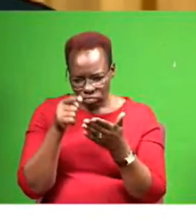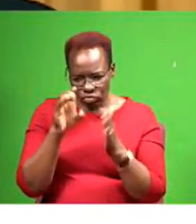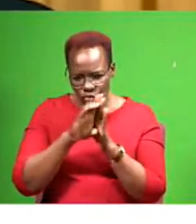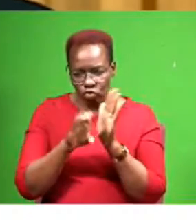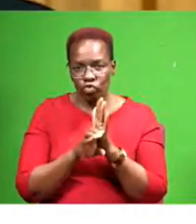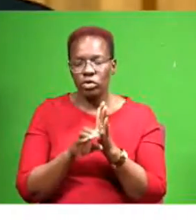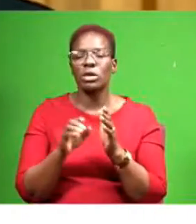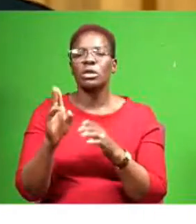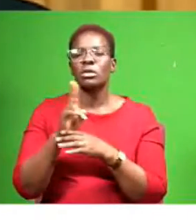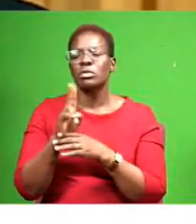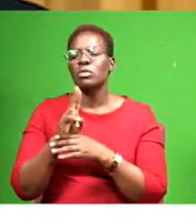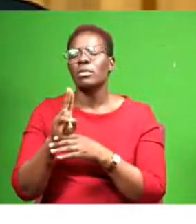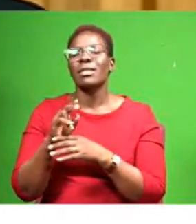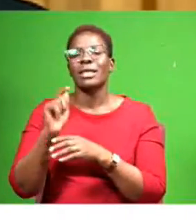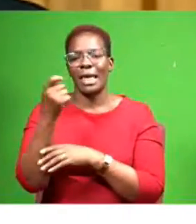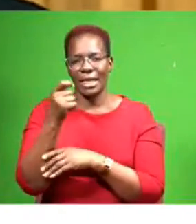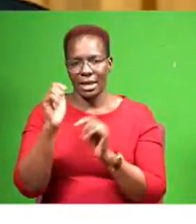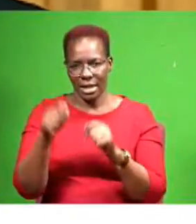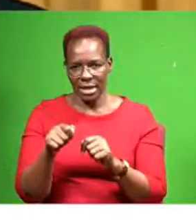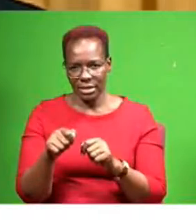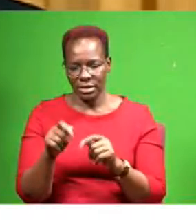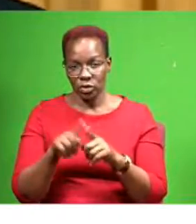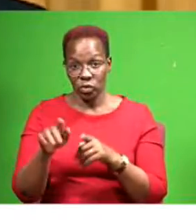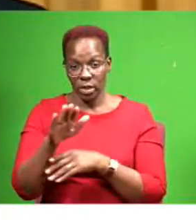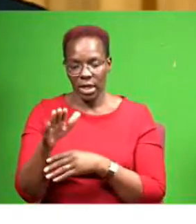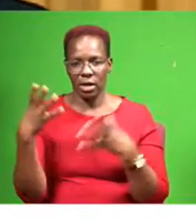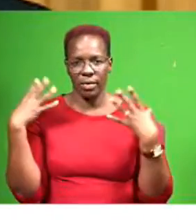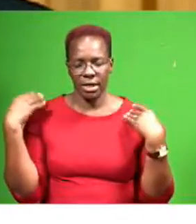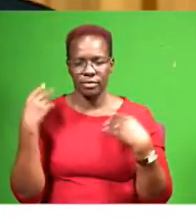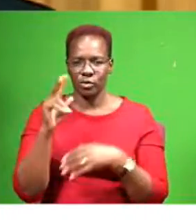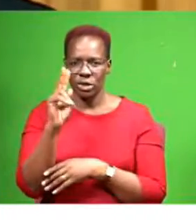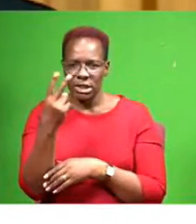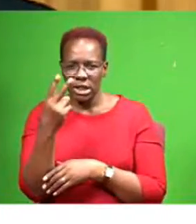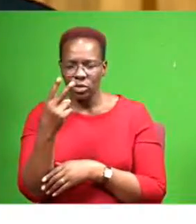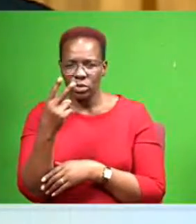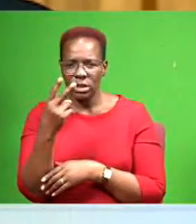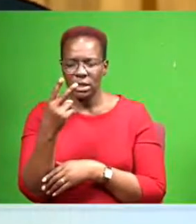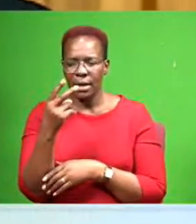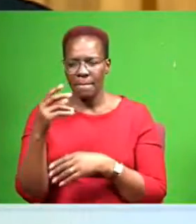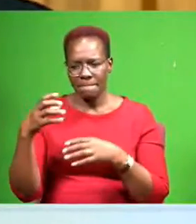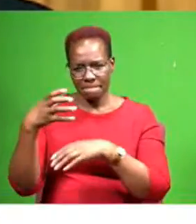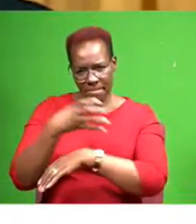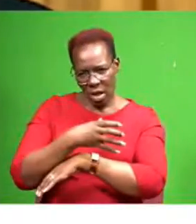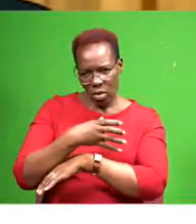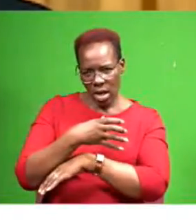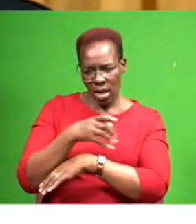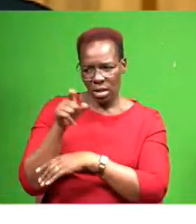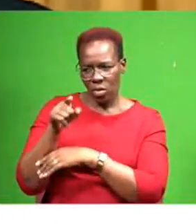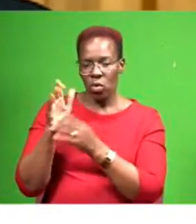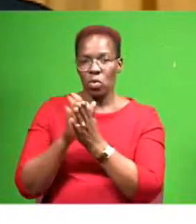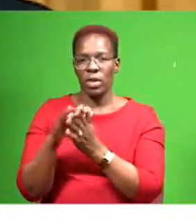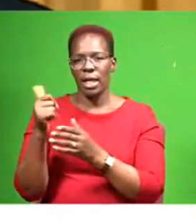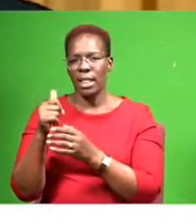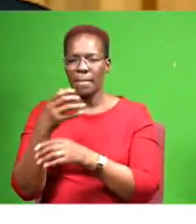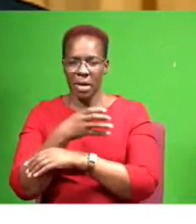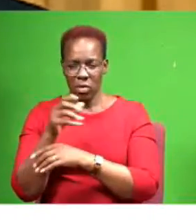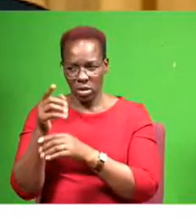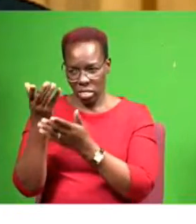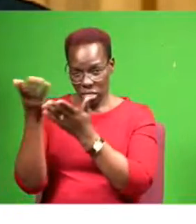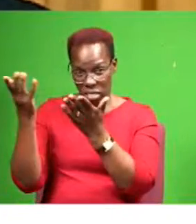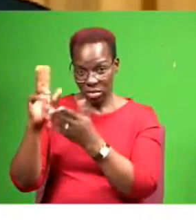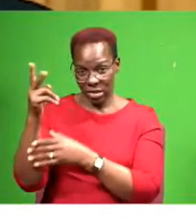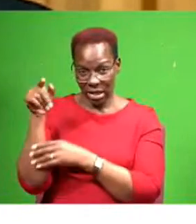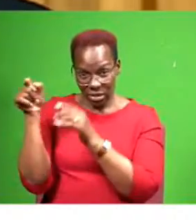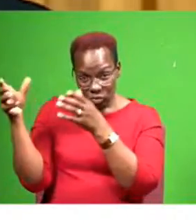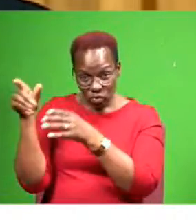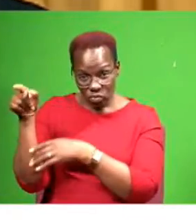Kenya to the extent that the exercise of secondary constituent power and constituted power to amend the Constitution